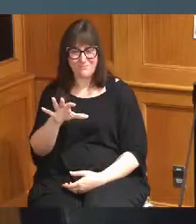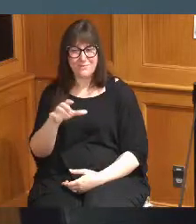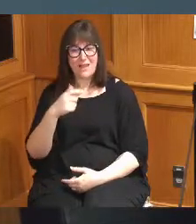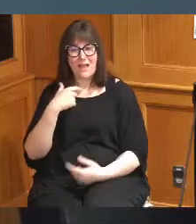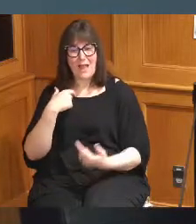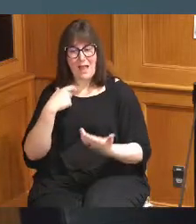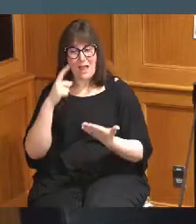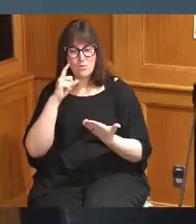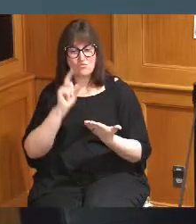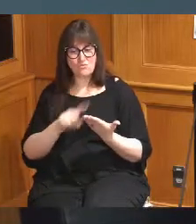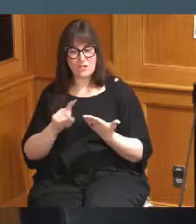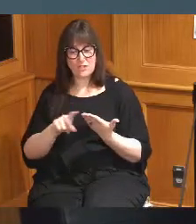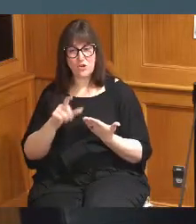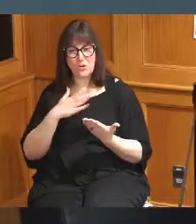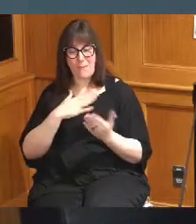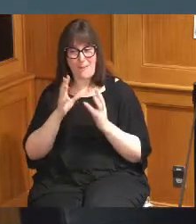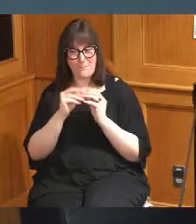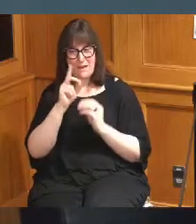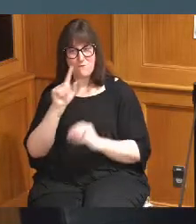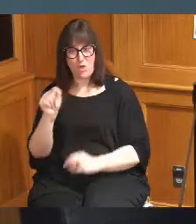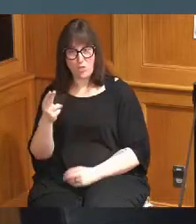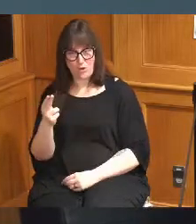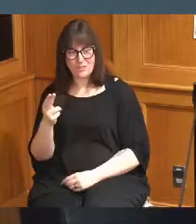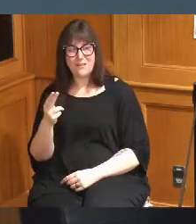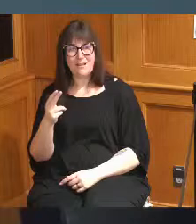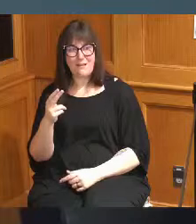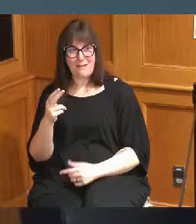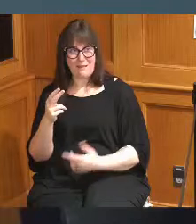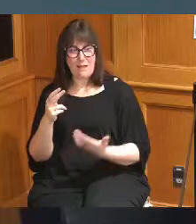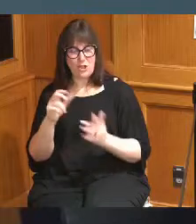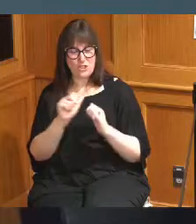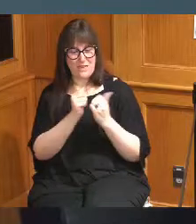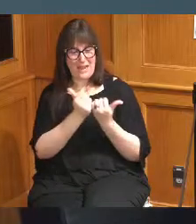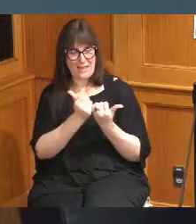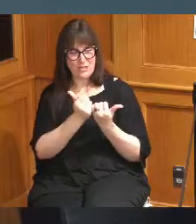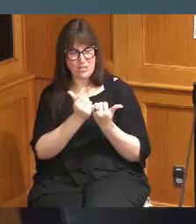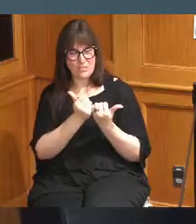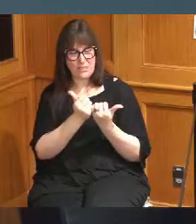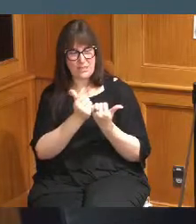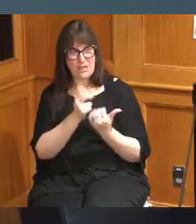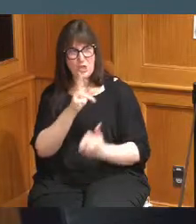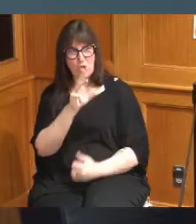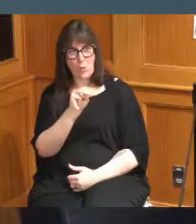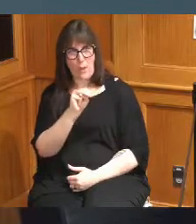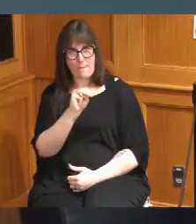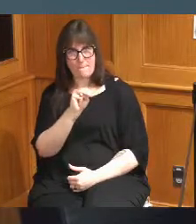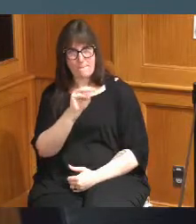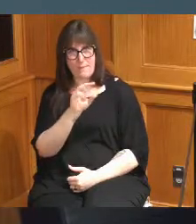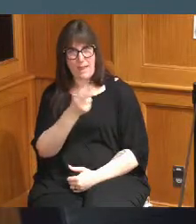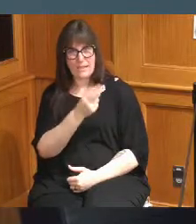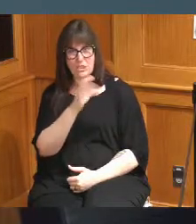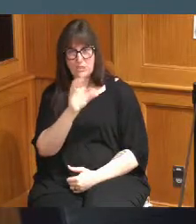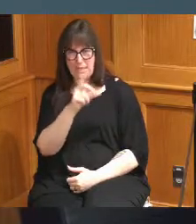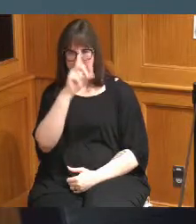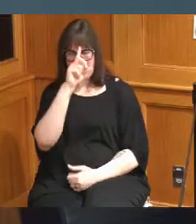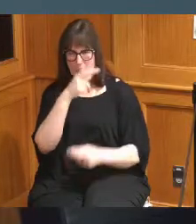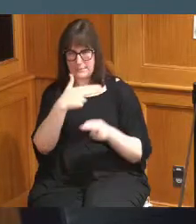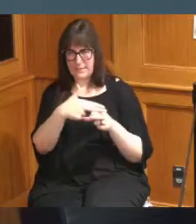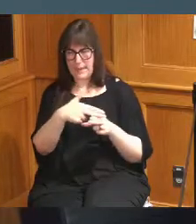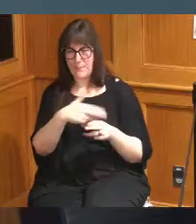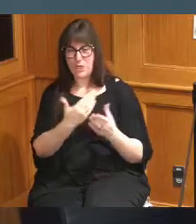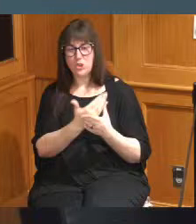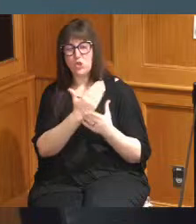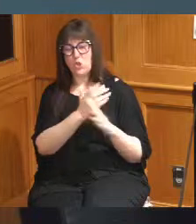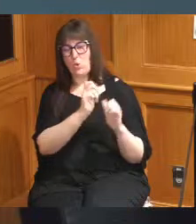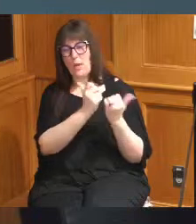my meeting for Thursday. There's an entity, an agency, UMHC, I think is the name of it. It's a new